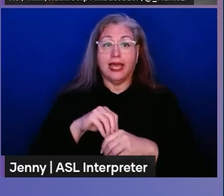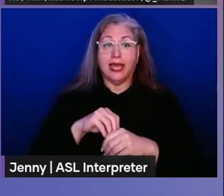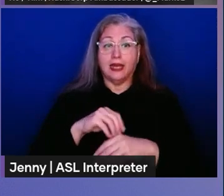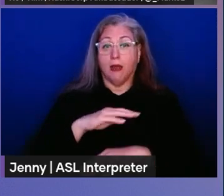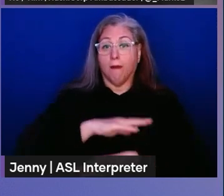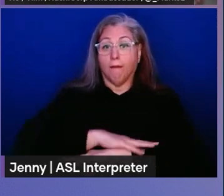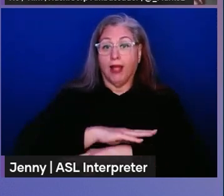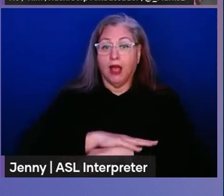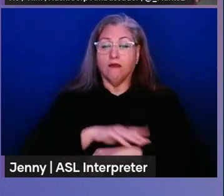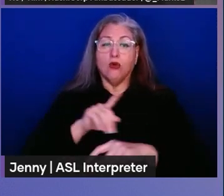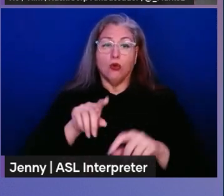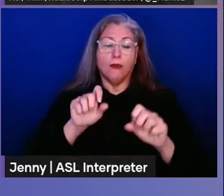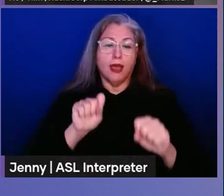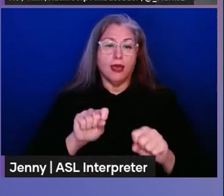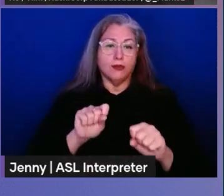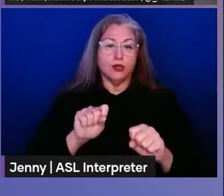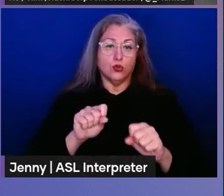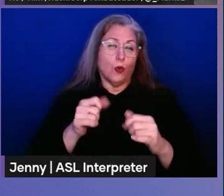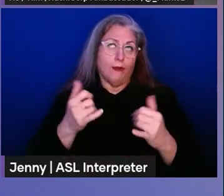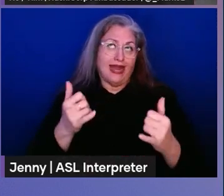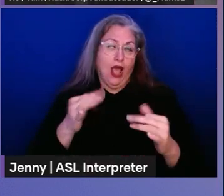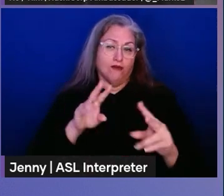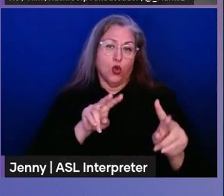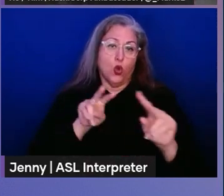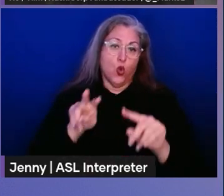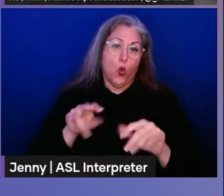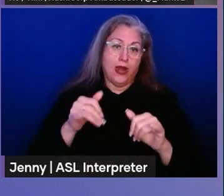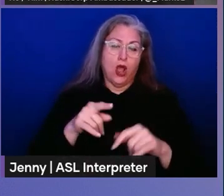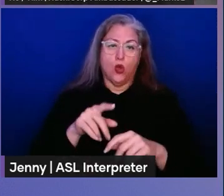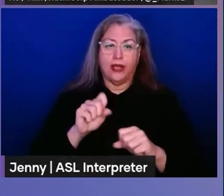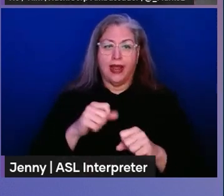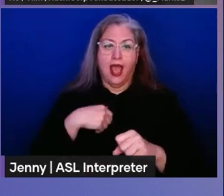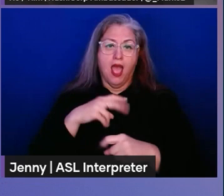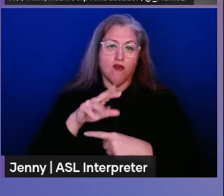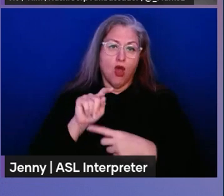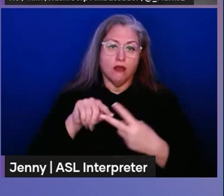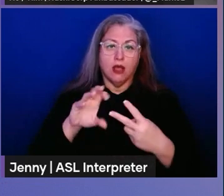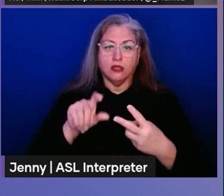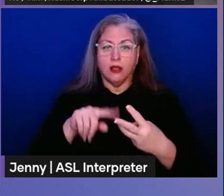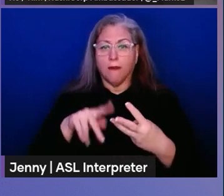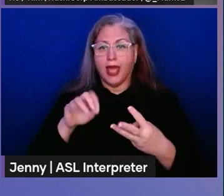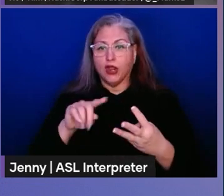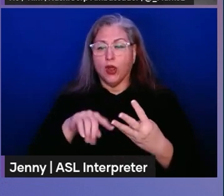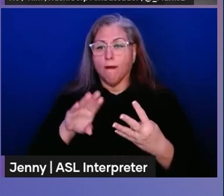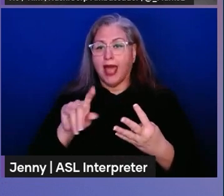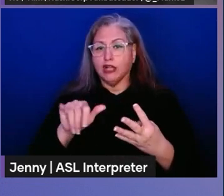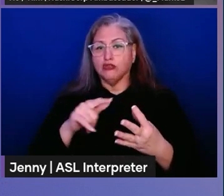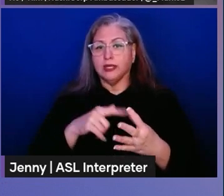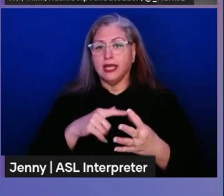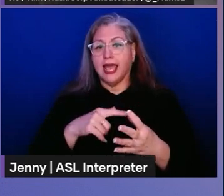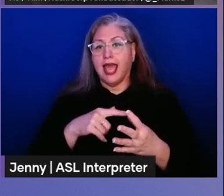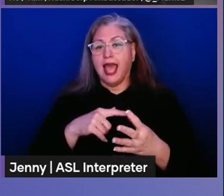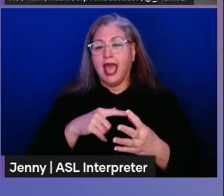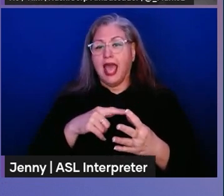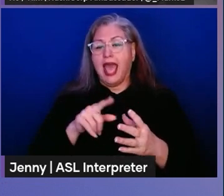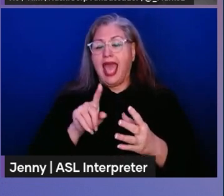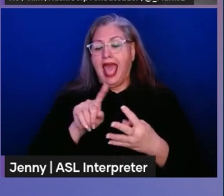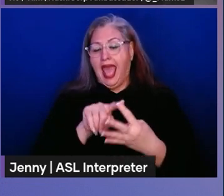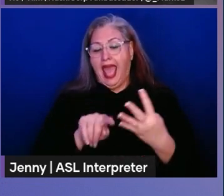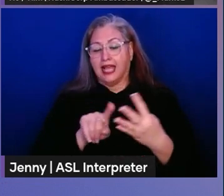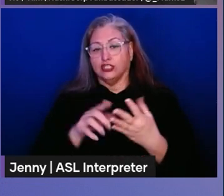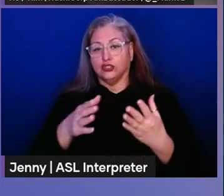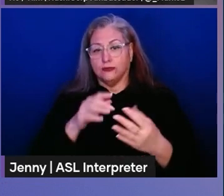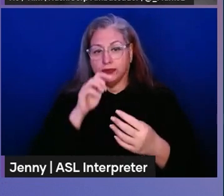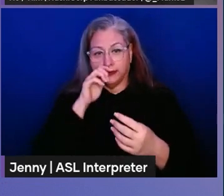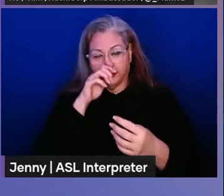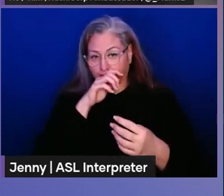actually now, if you go there, you can actually get Vault, Console, Packer, Boundary as services, fully managed